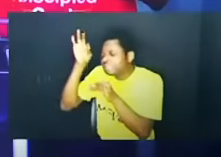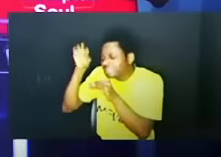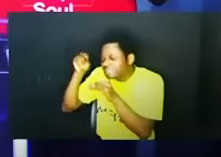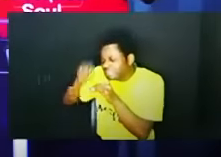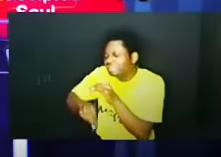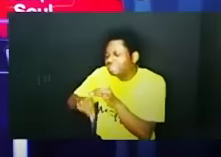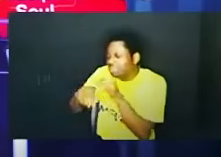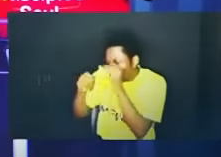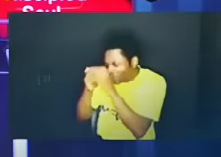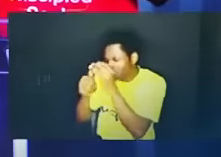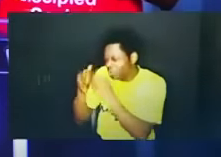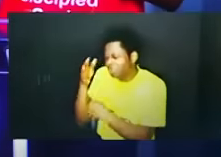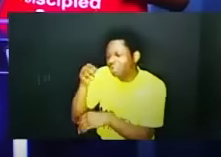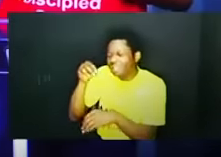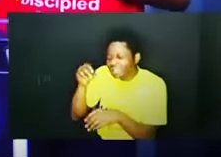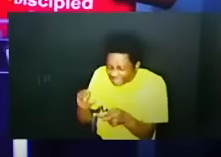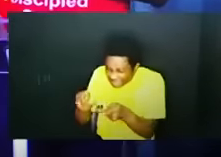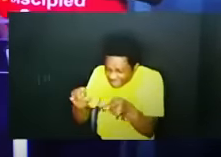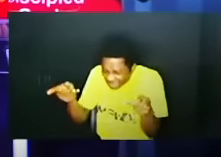Where